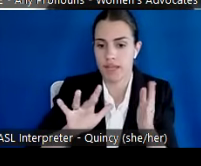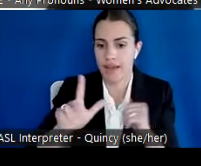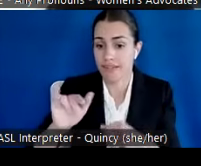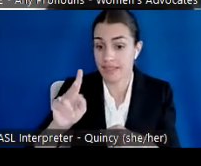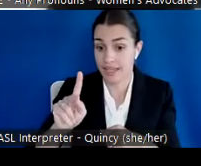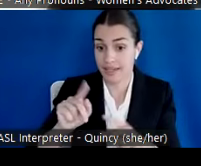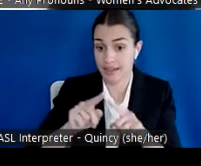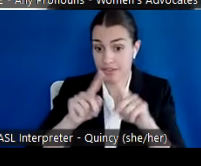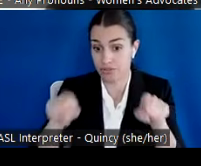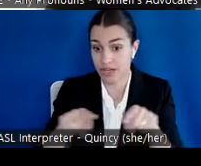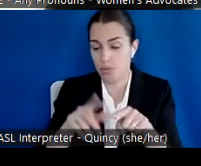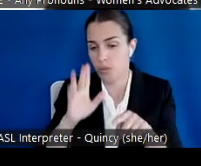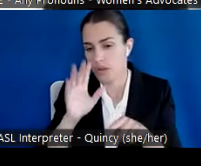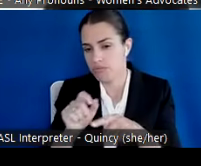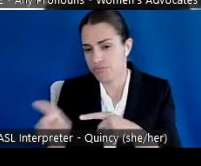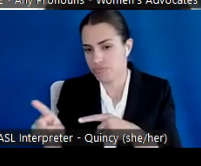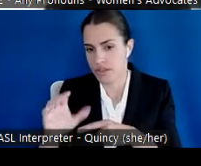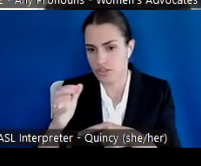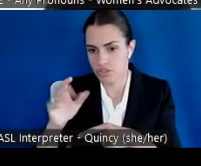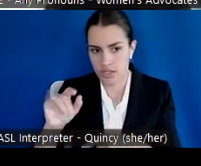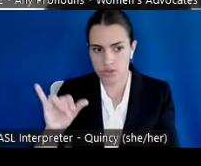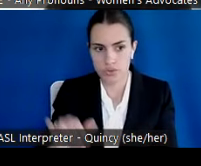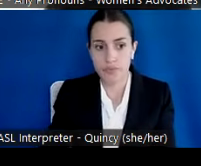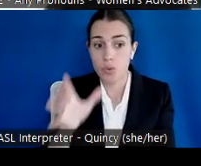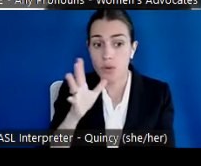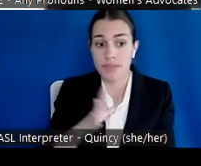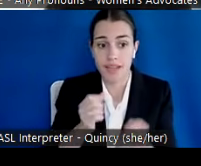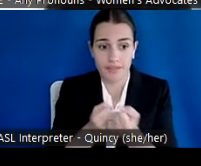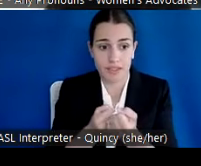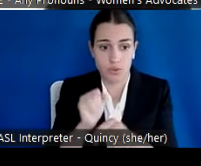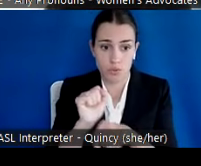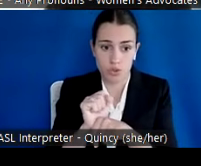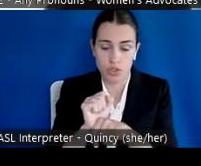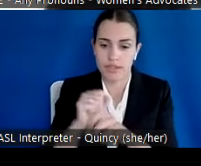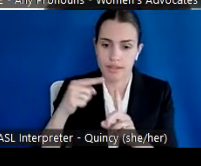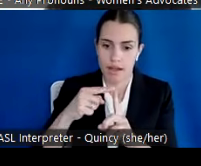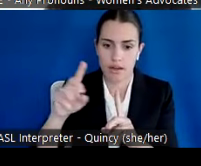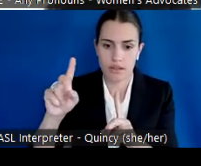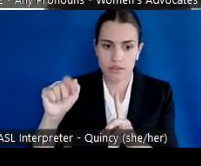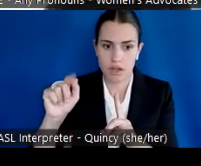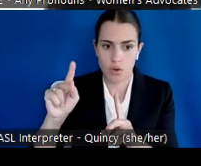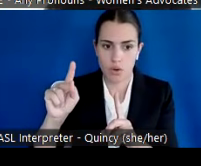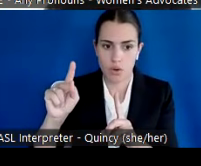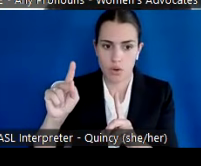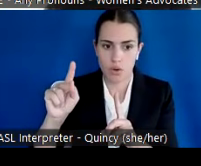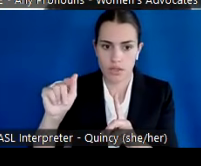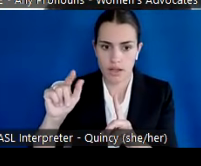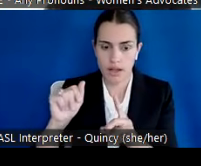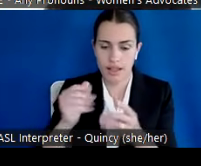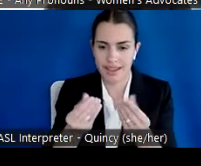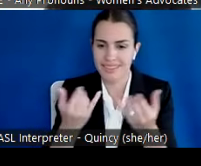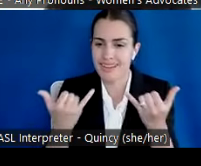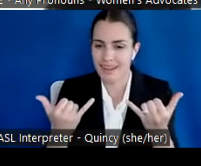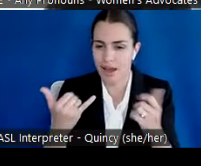the chat right now. The women's advocacy work takes place on Dakota land. The area that is now St.